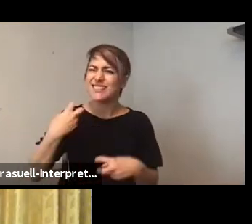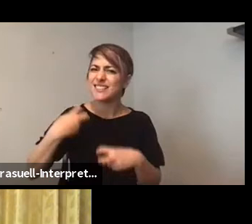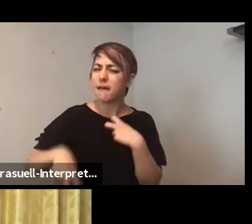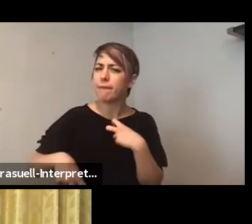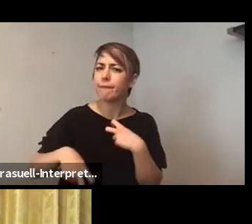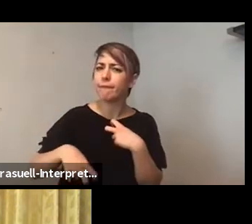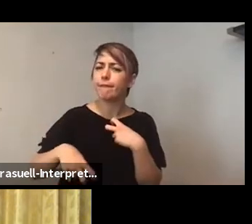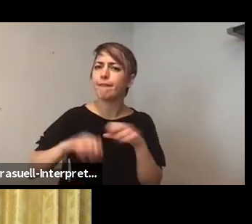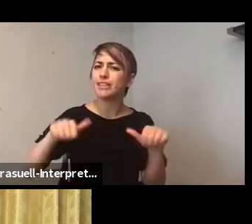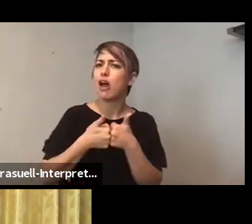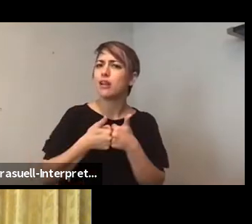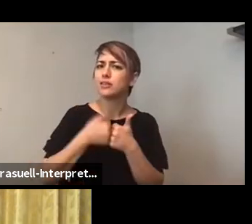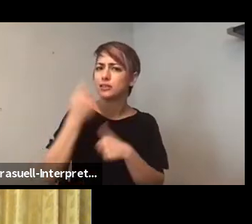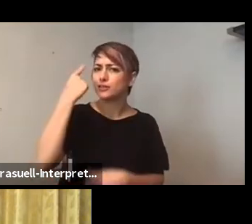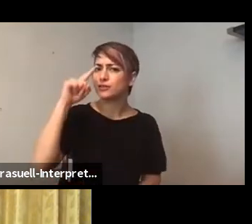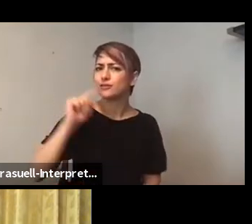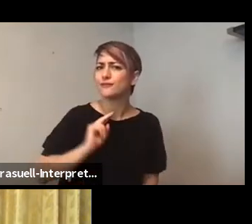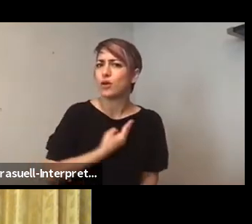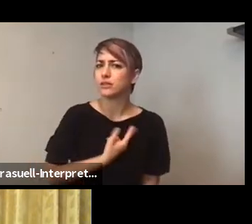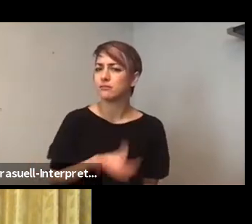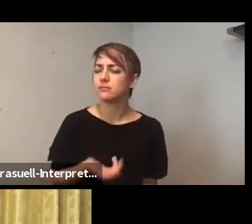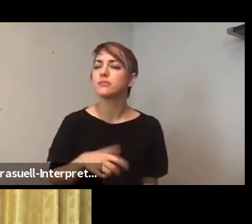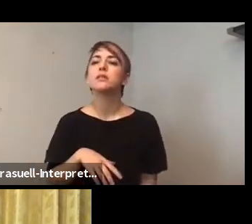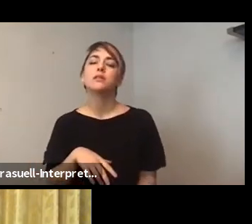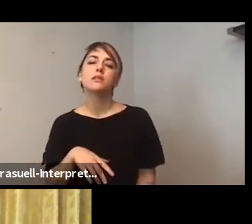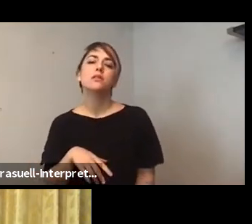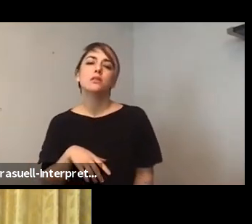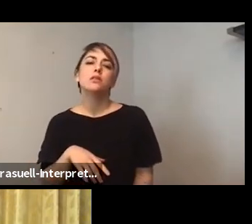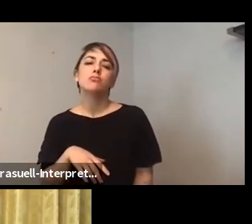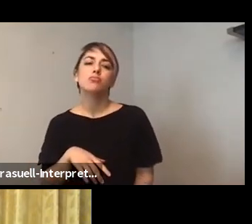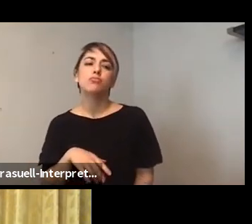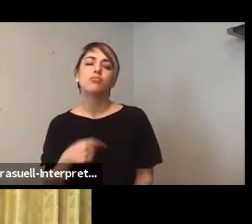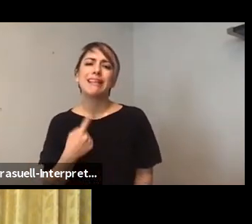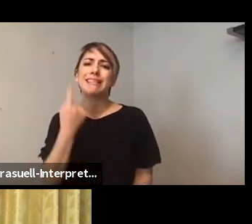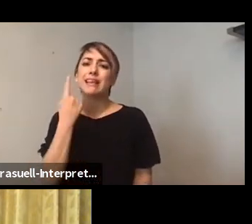of I think we all want